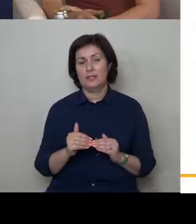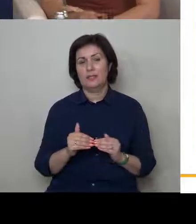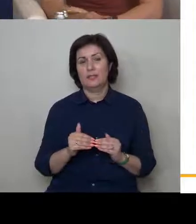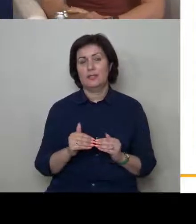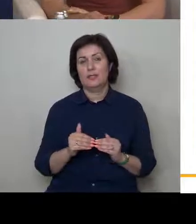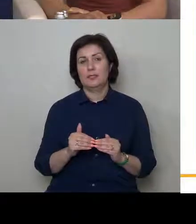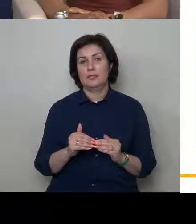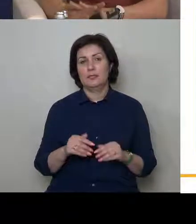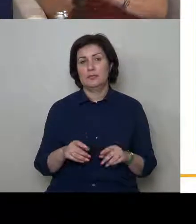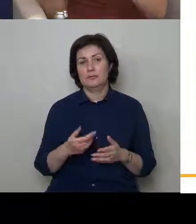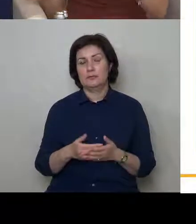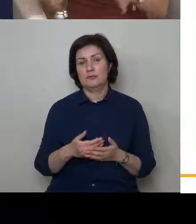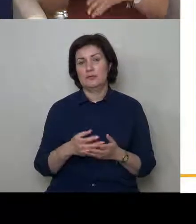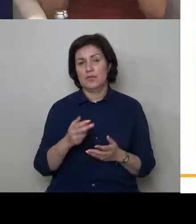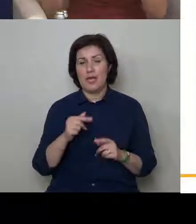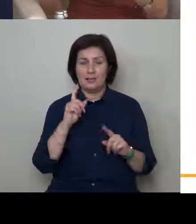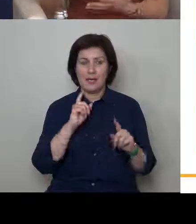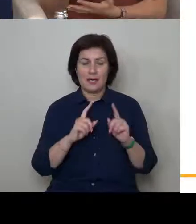misdemeanor, sort of, if